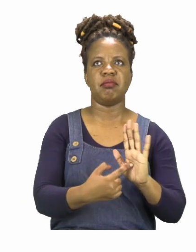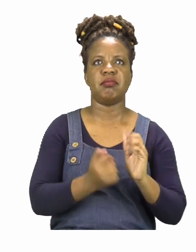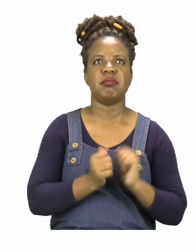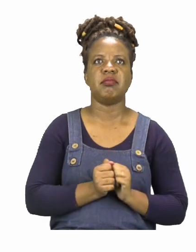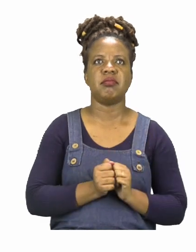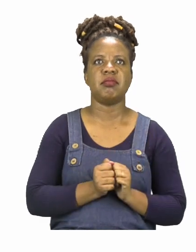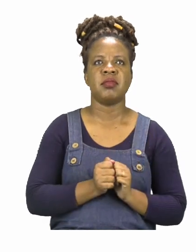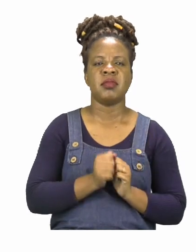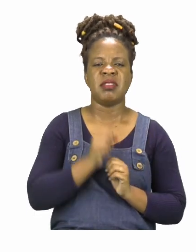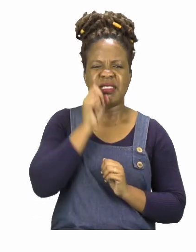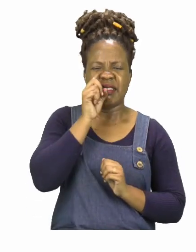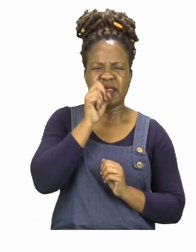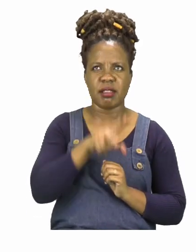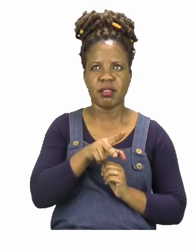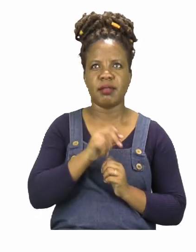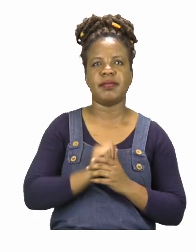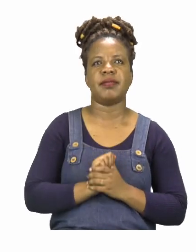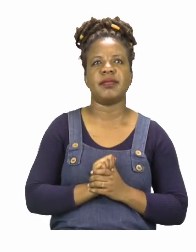sneezing,